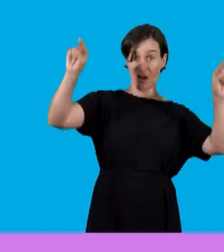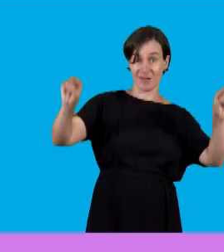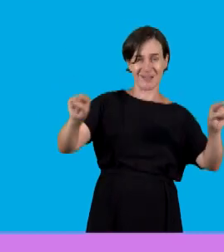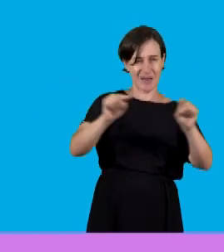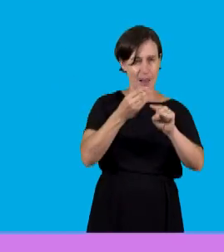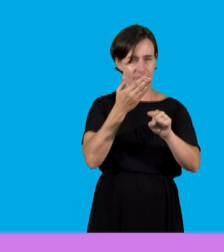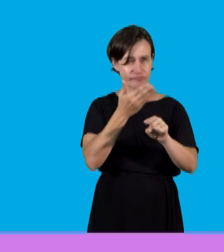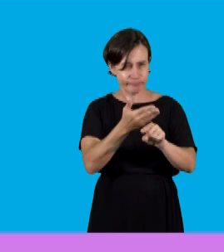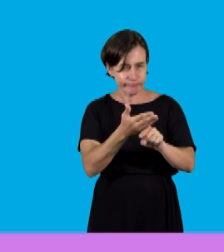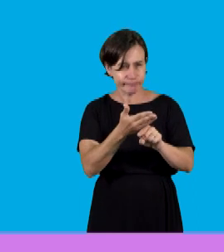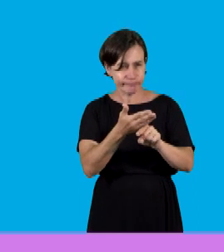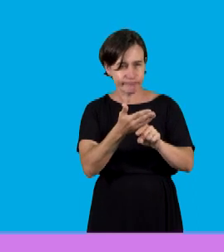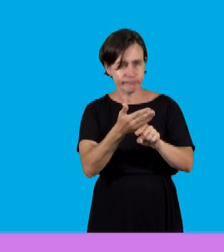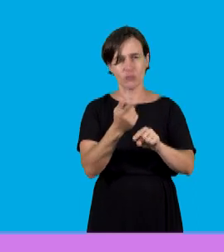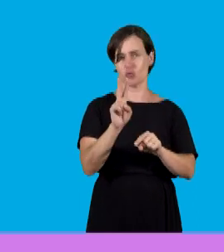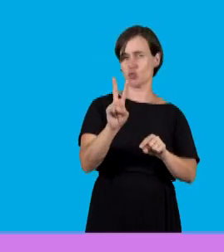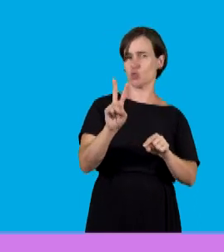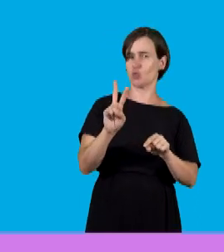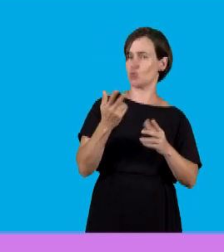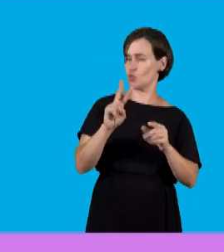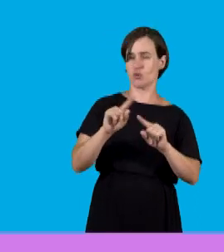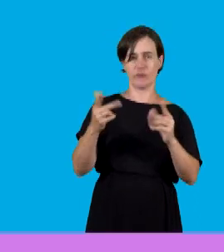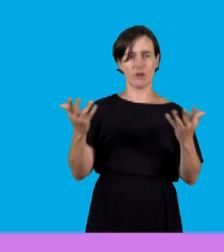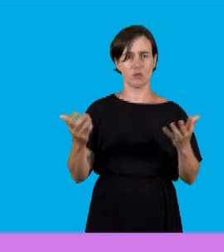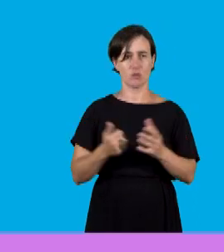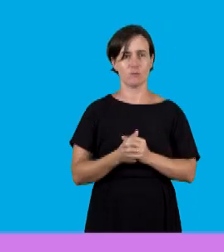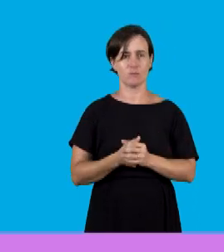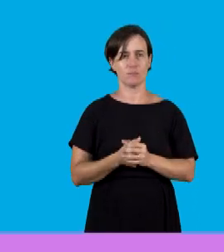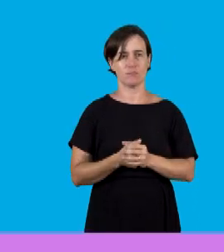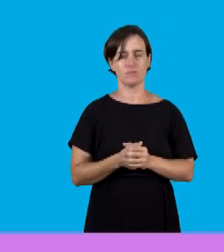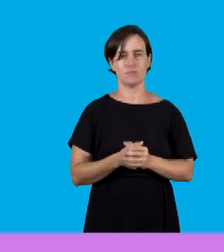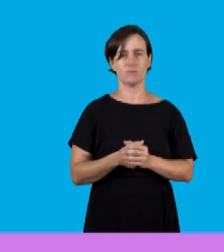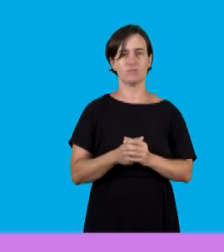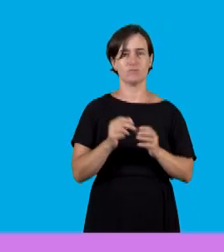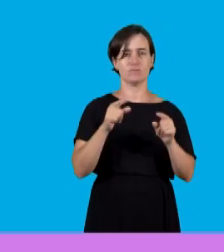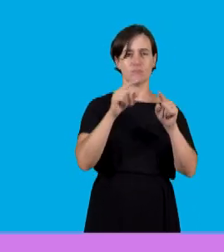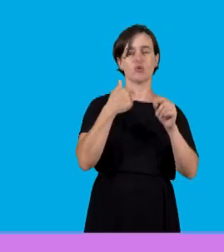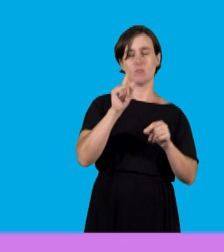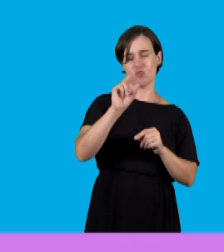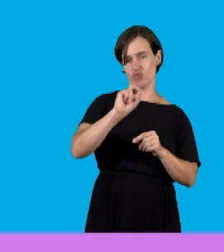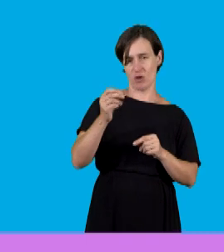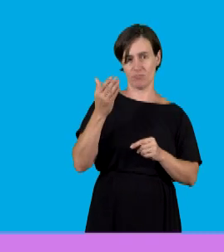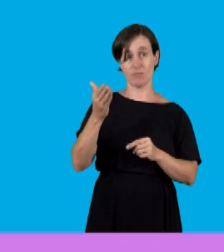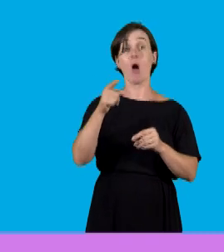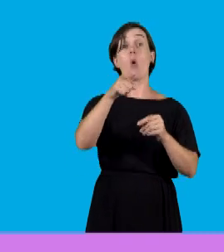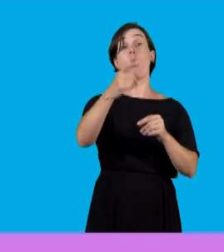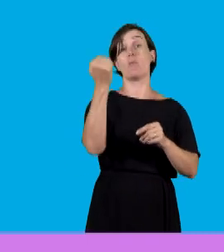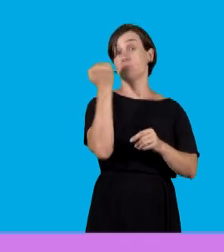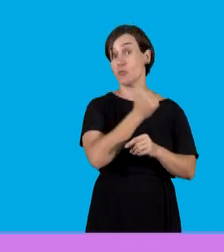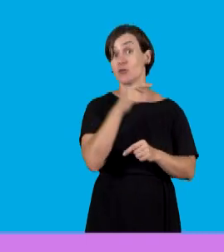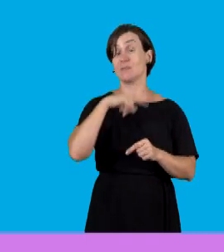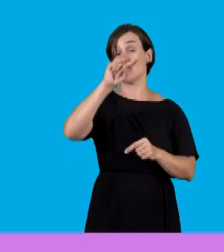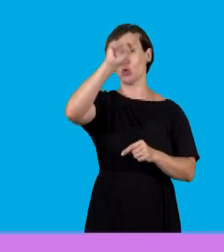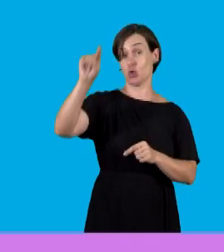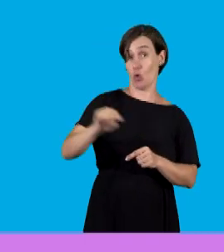rectangle. Yes, there's two shapes there. It's actually a square and a rectangle. So you're right there. Oh, and a circle as